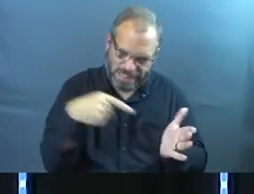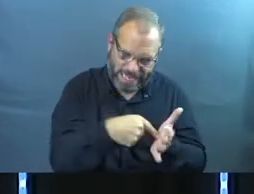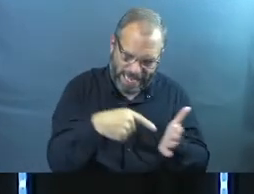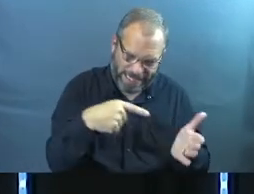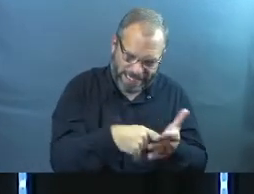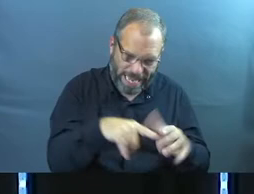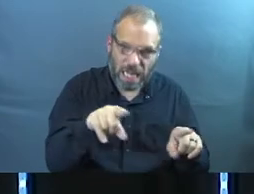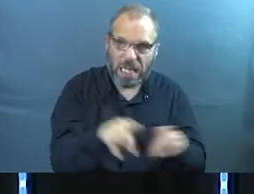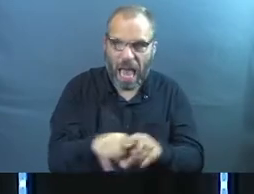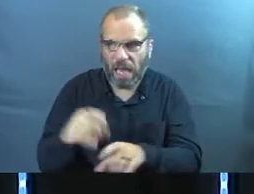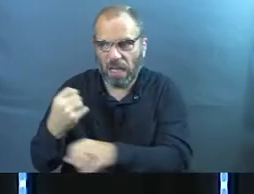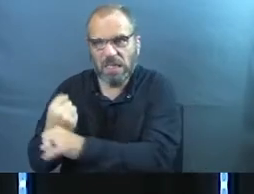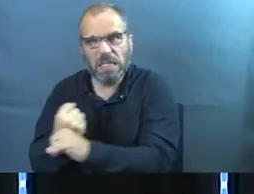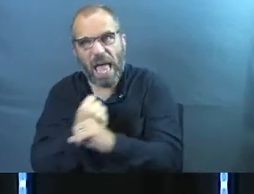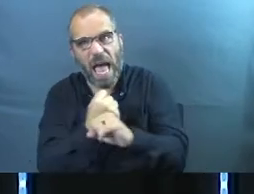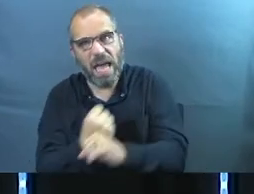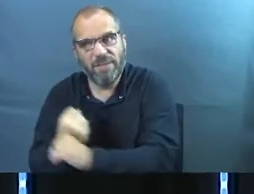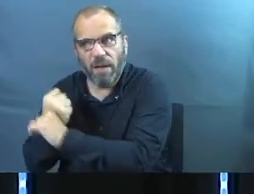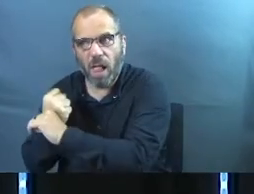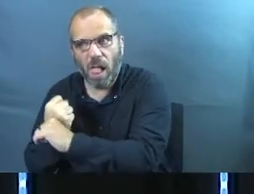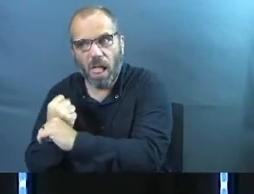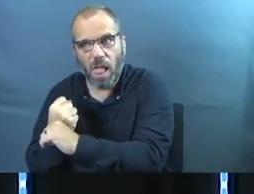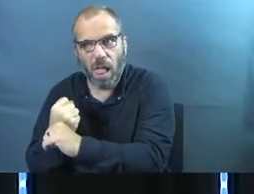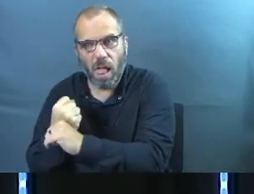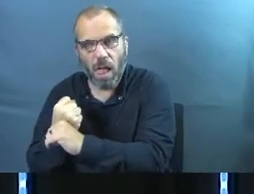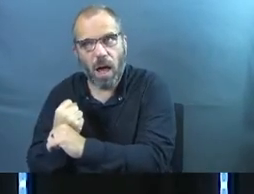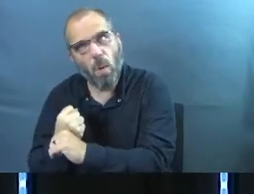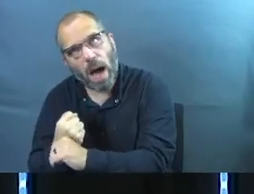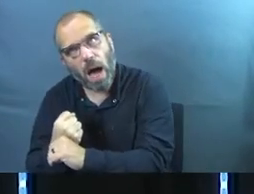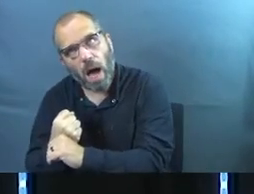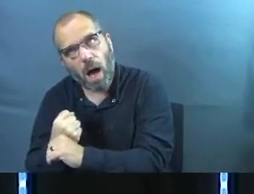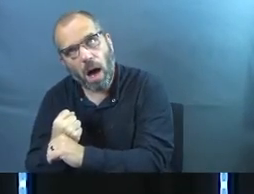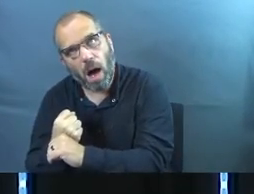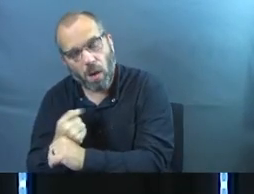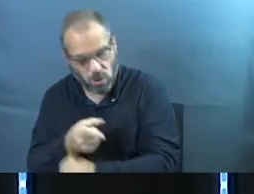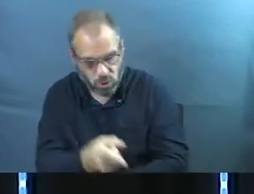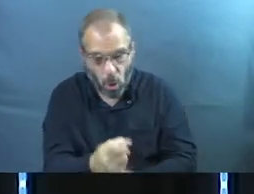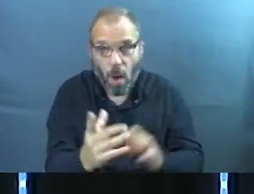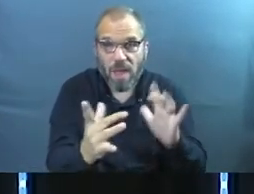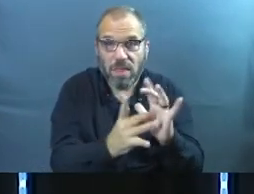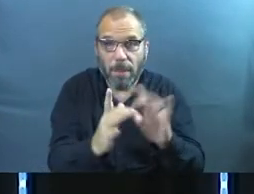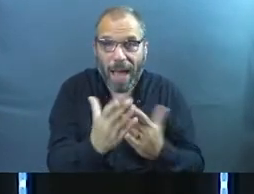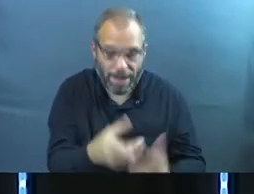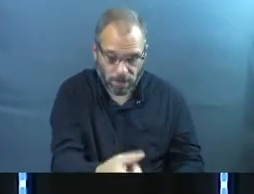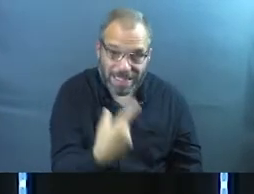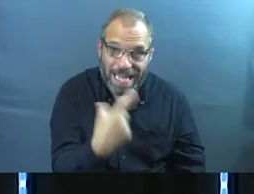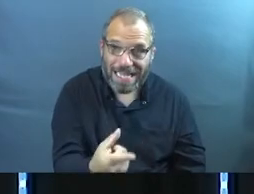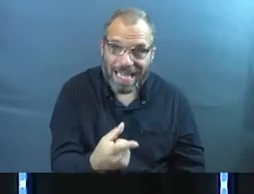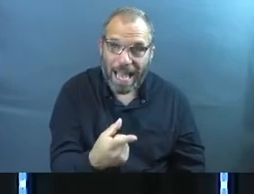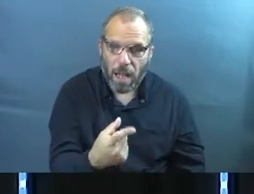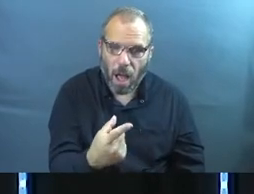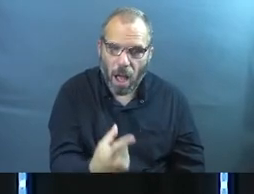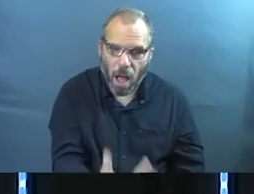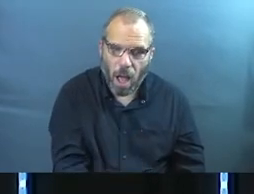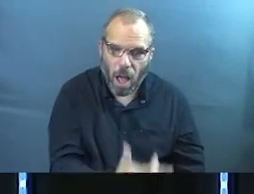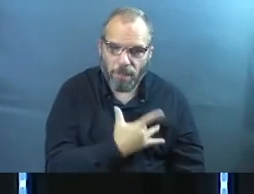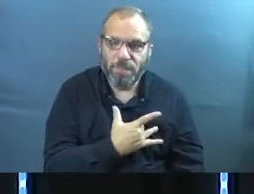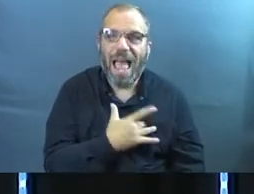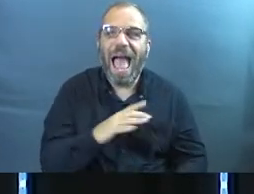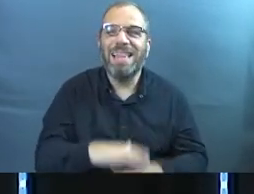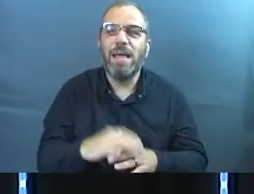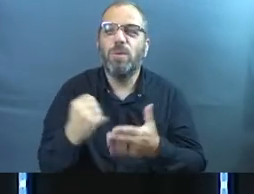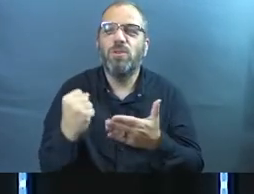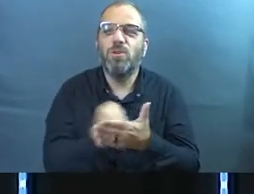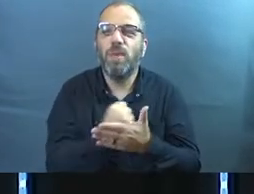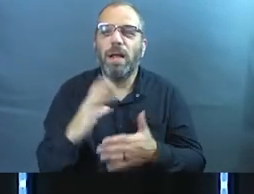It's kind of like a slavery relationship. It really is. And so the Bible gives that concept, right? Like that gets into you. And then when the credit